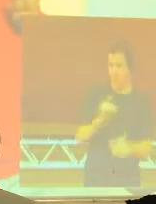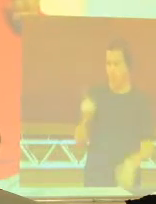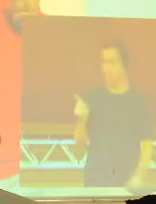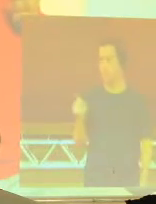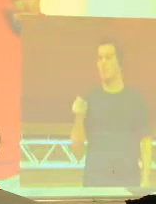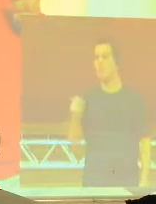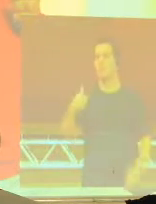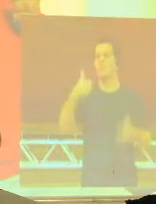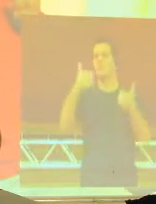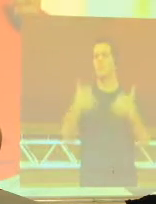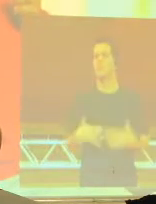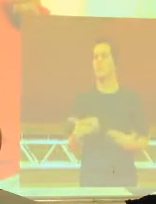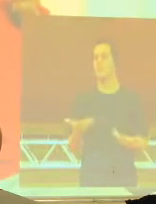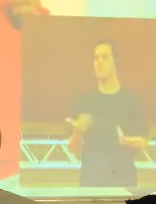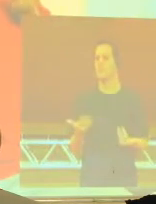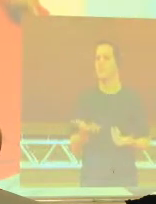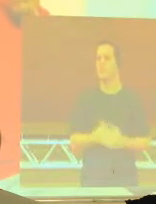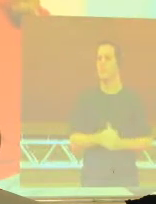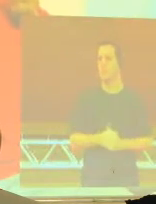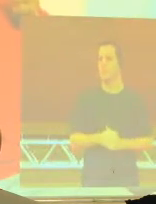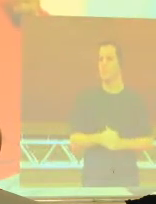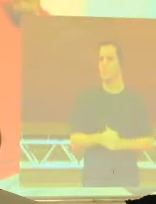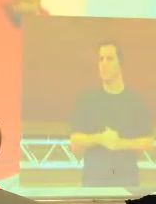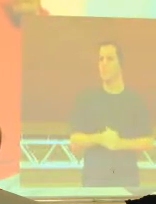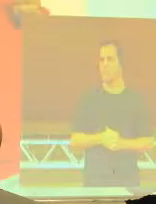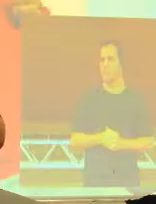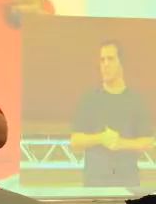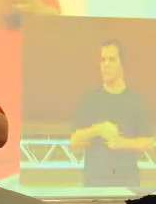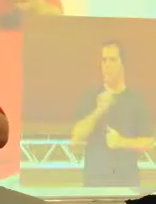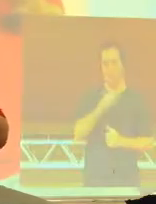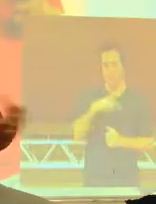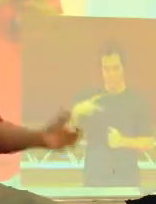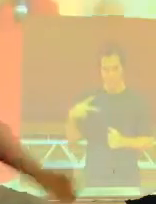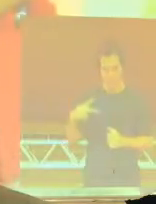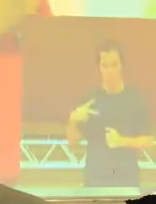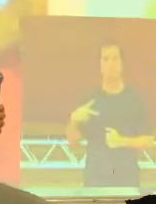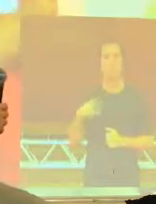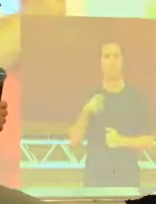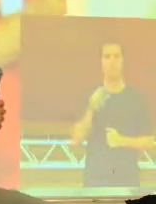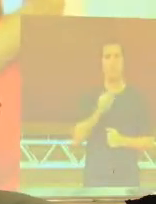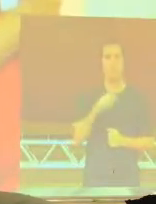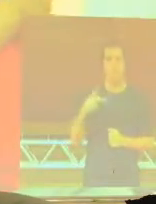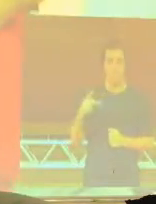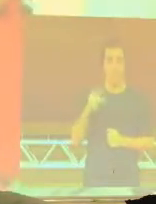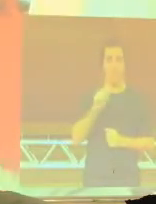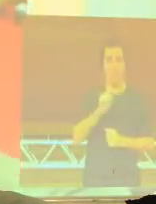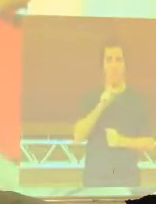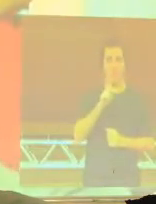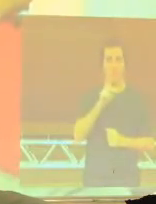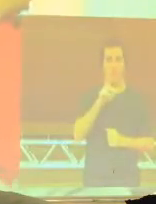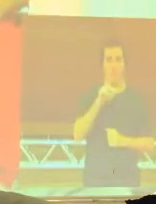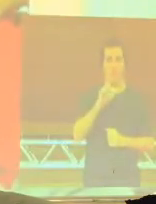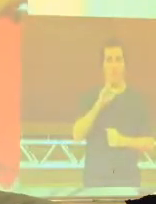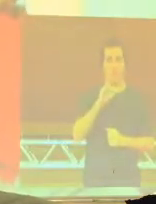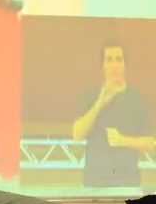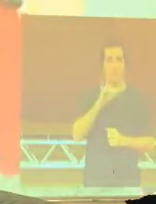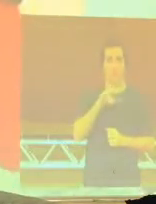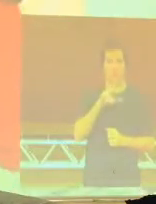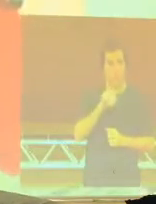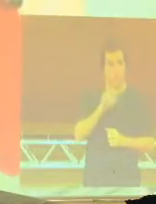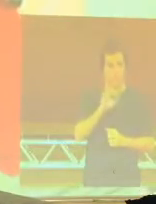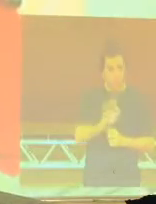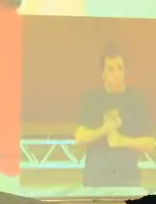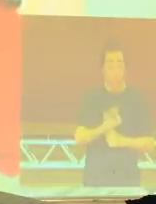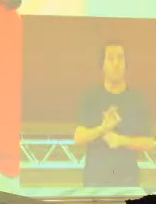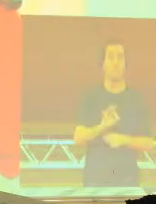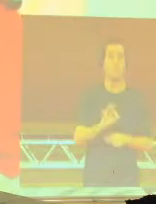simple application. Application? Yes. Okay, well, what's the problem? We have lots of free software to do a lot of these things.